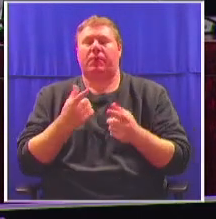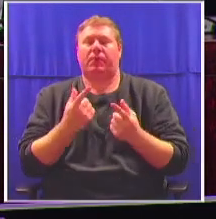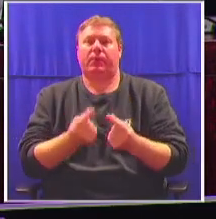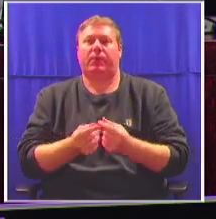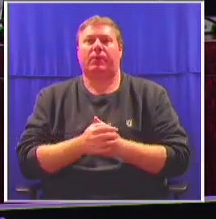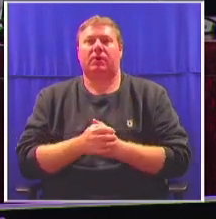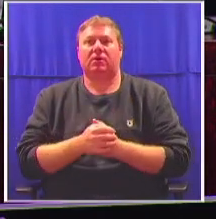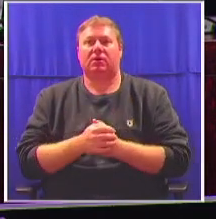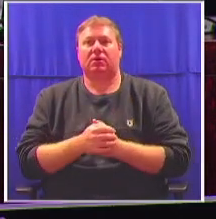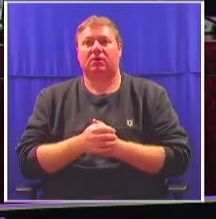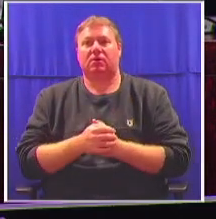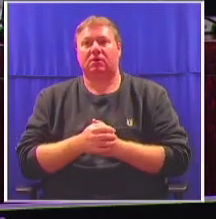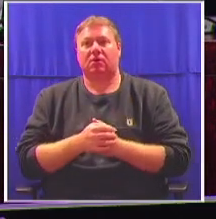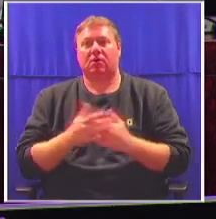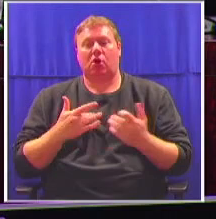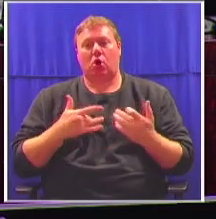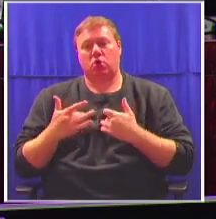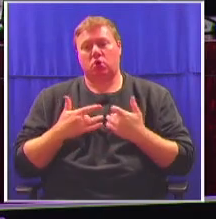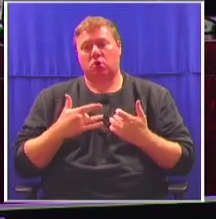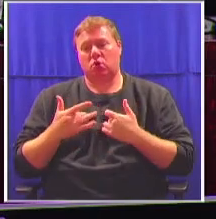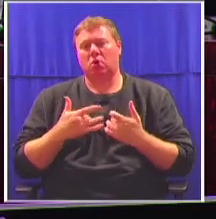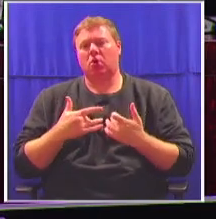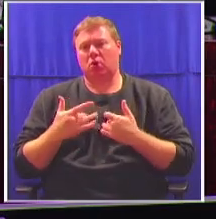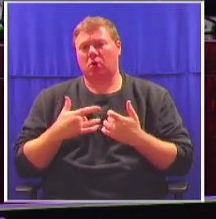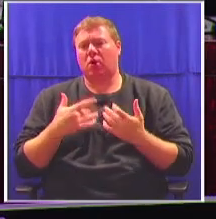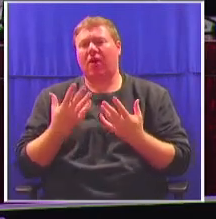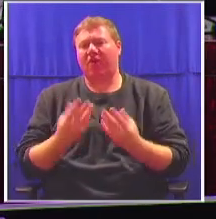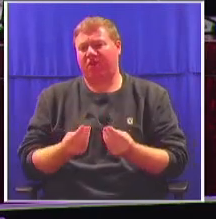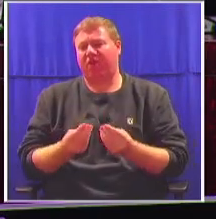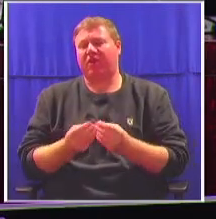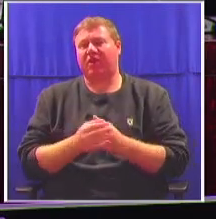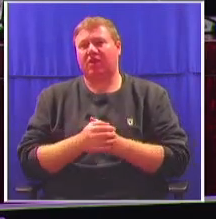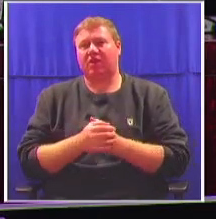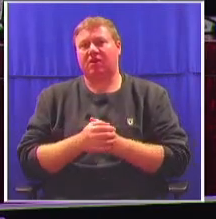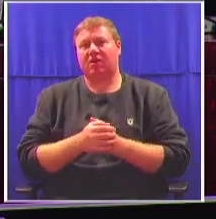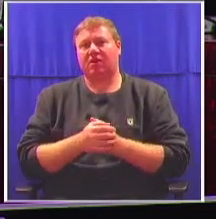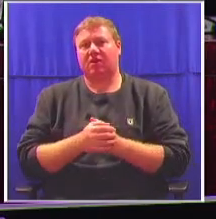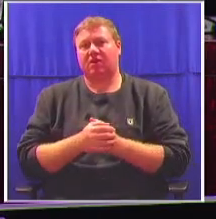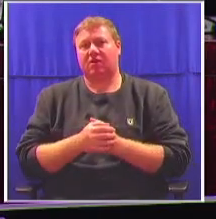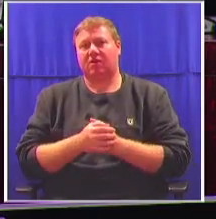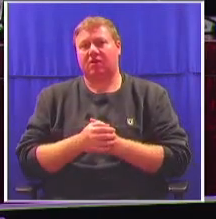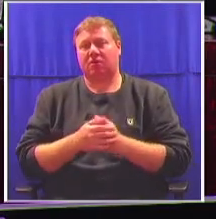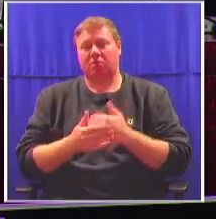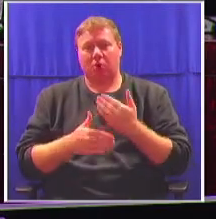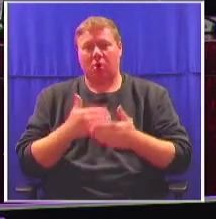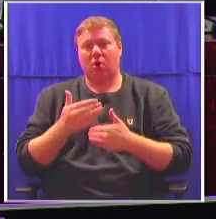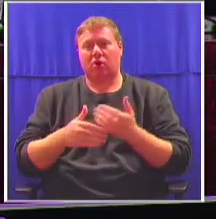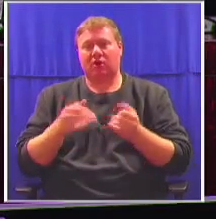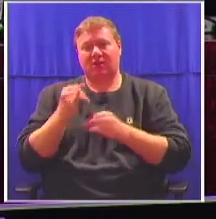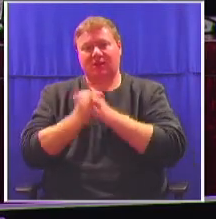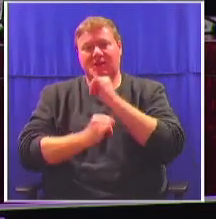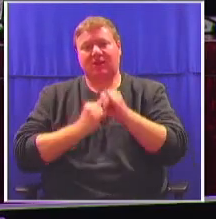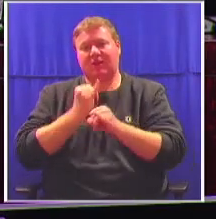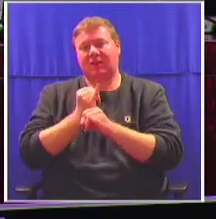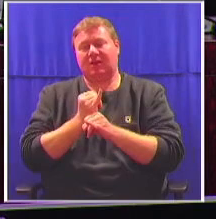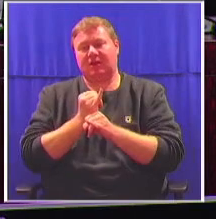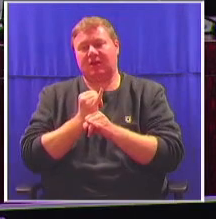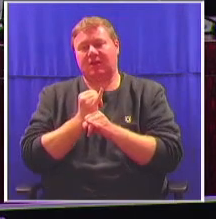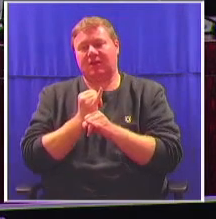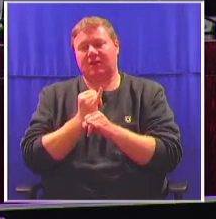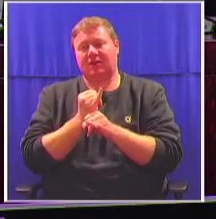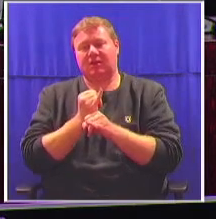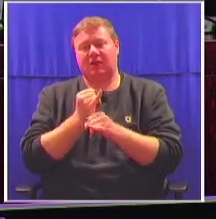It is a matter of concern that, according to the latest progress in international reading literacy